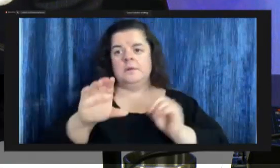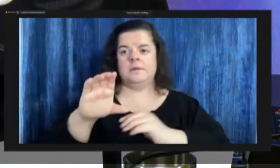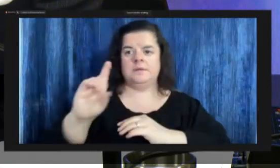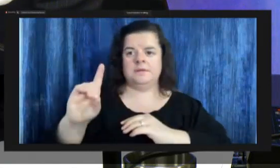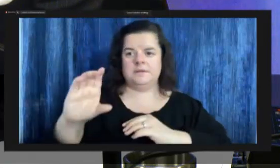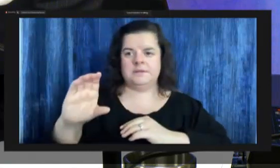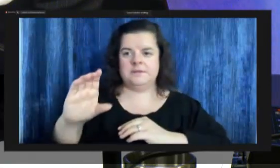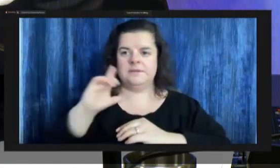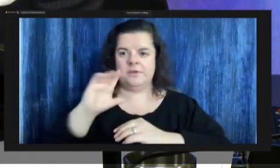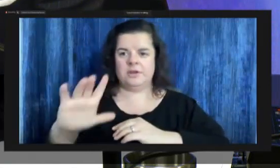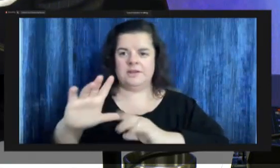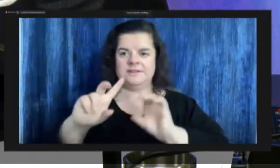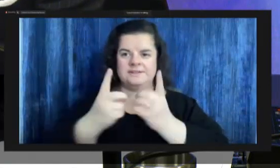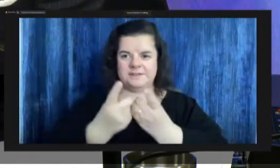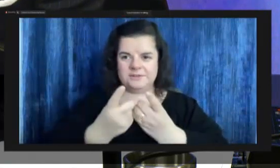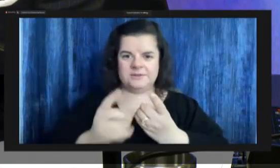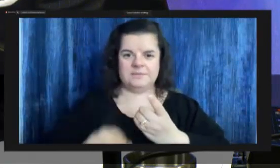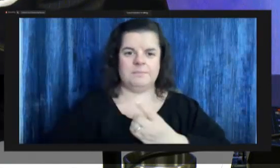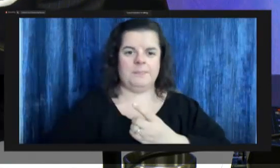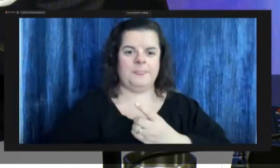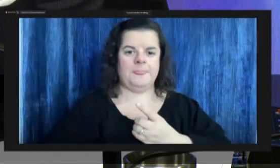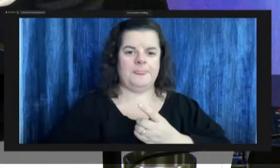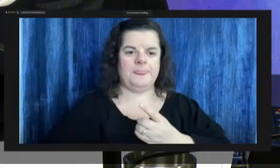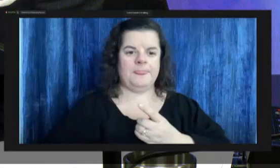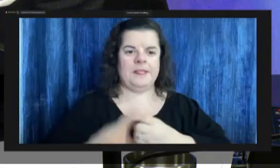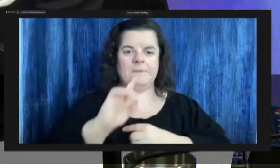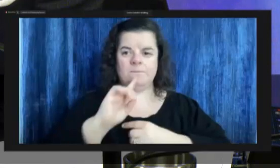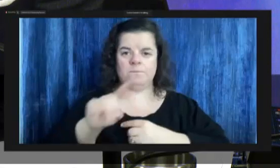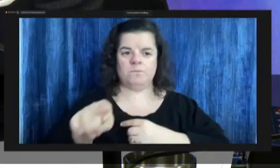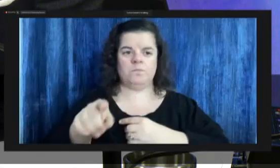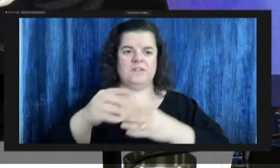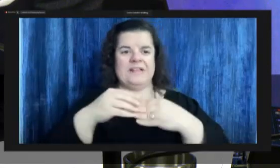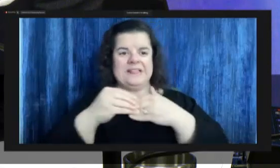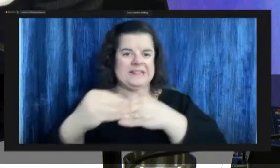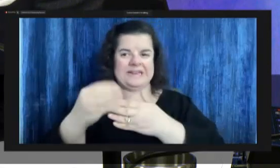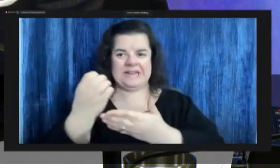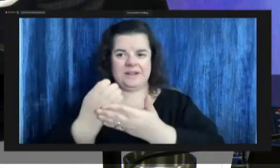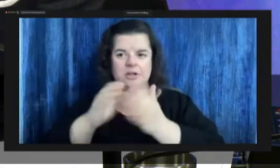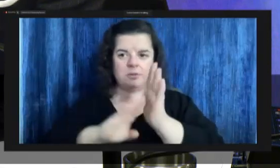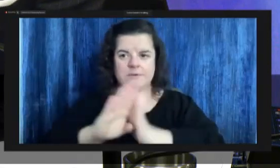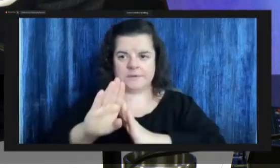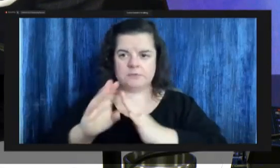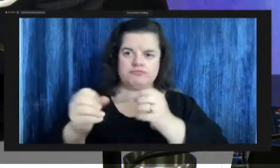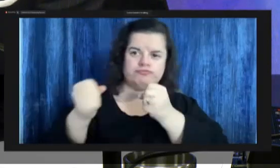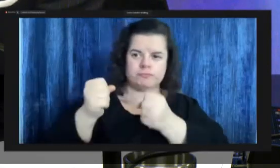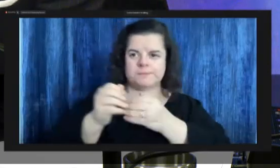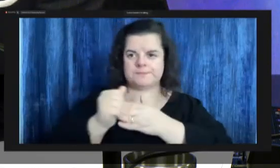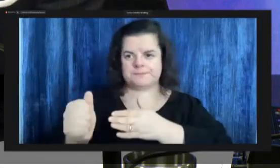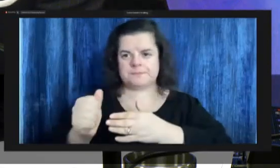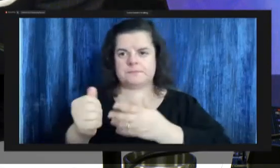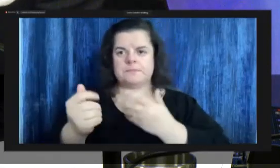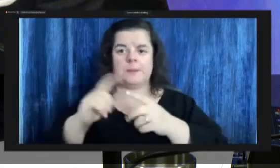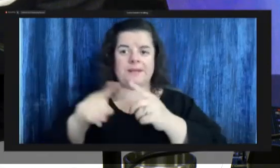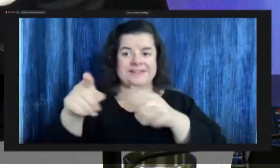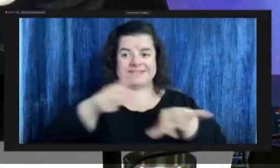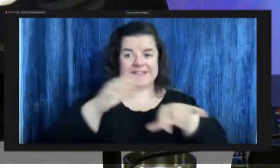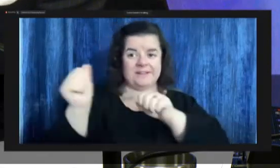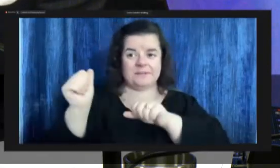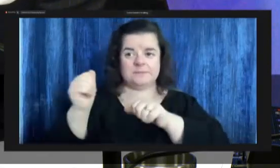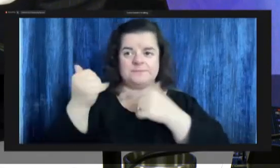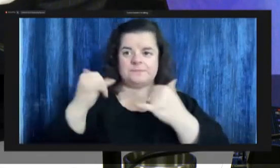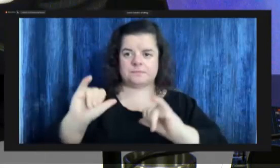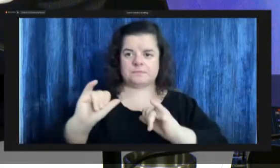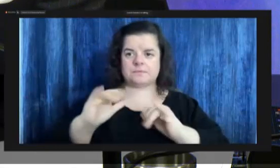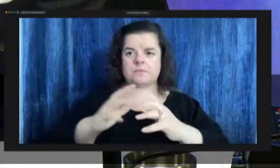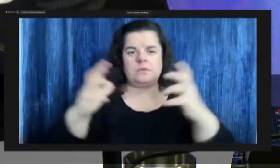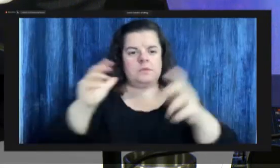for his district, right? He has sort of really much led the economic development charge. However, he is leaving, but there's still actually a lot of